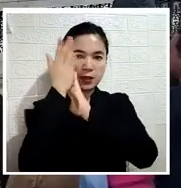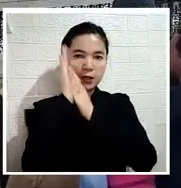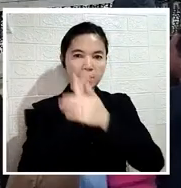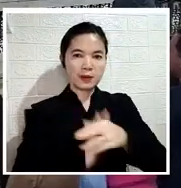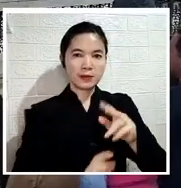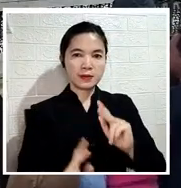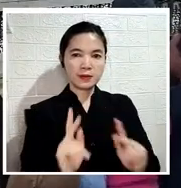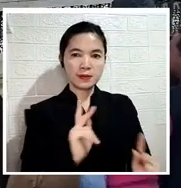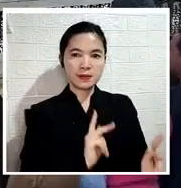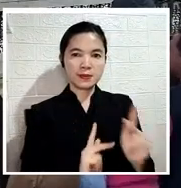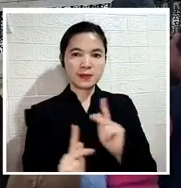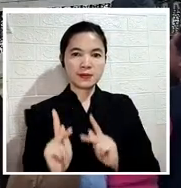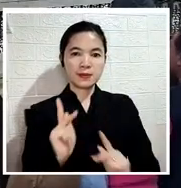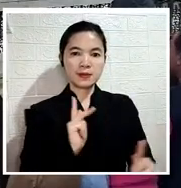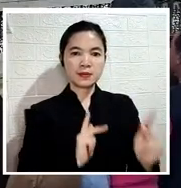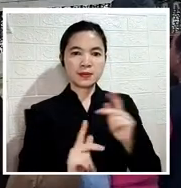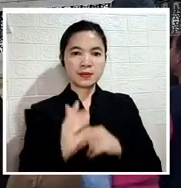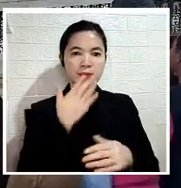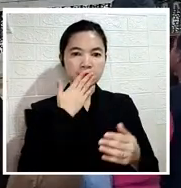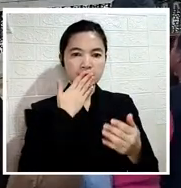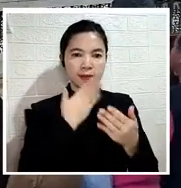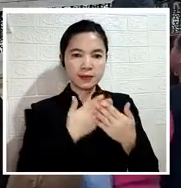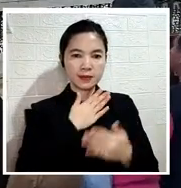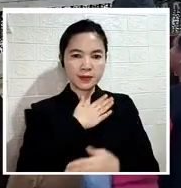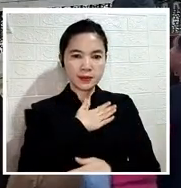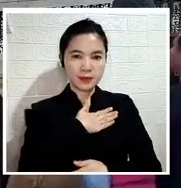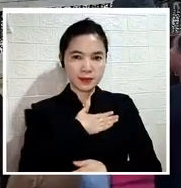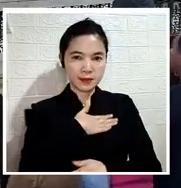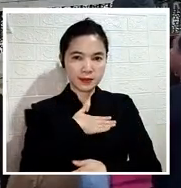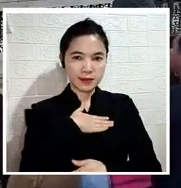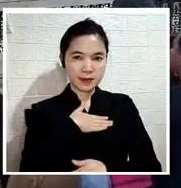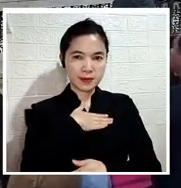earth, peace to people of good